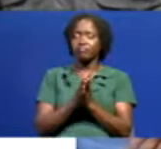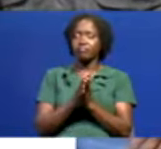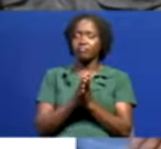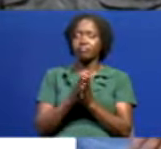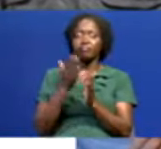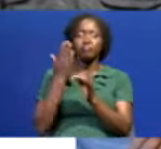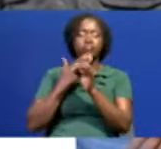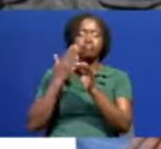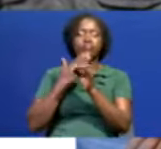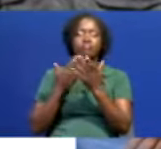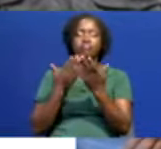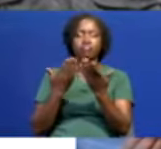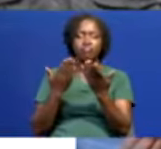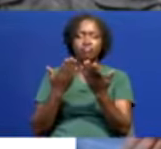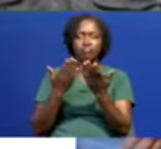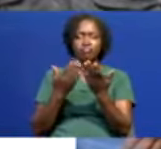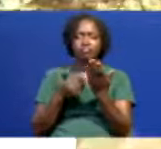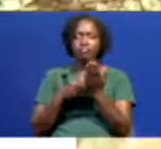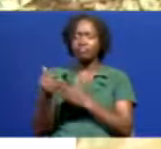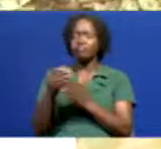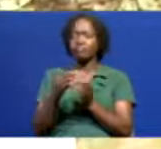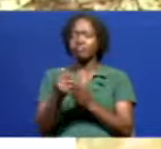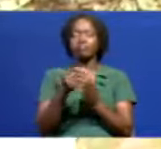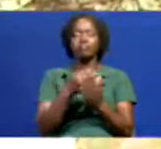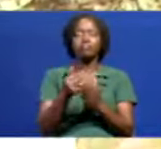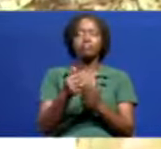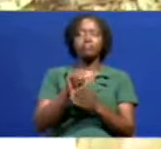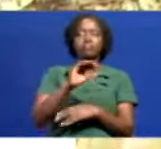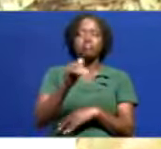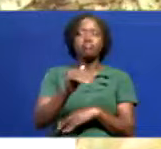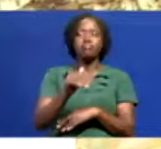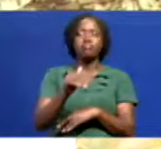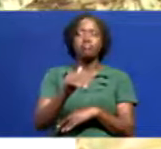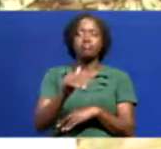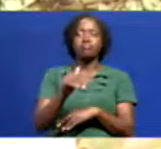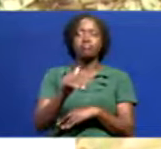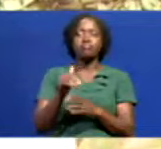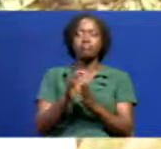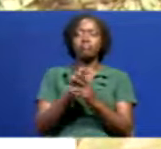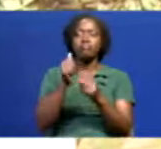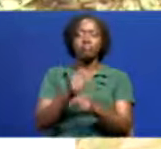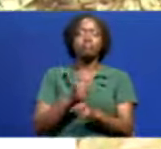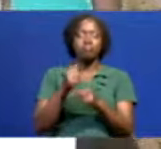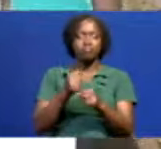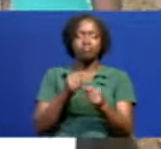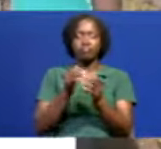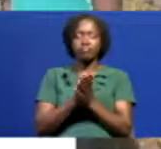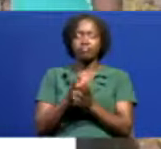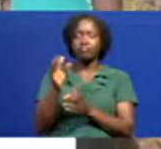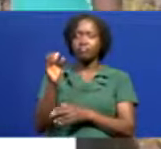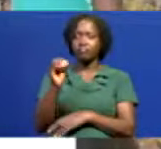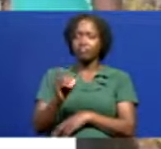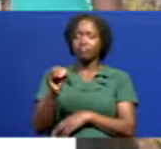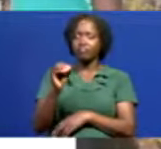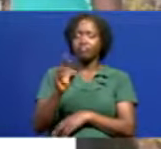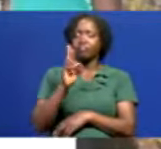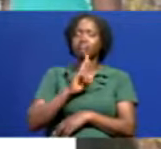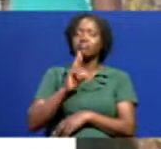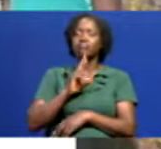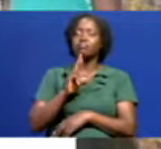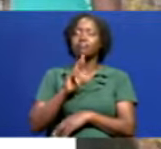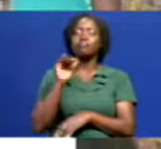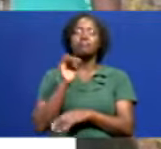being sold to unsuspecting customers in Kajiado satellite towns, among them Ngong and Ngata Rongai. Kwa hivyo tunaweza omba